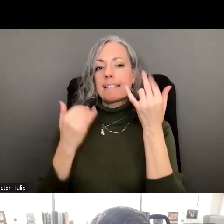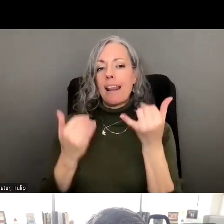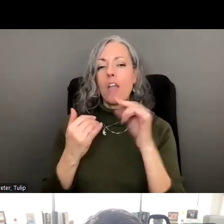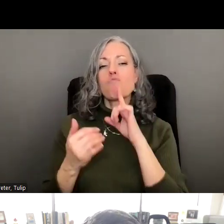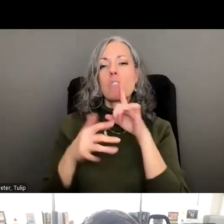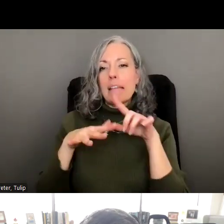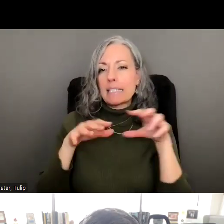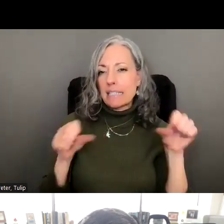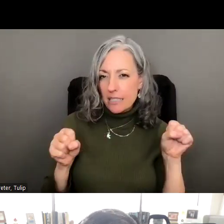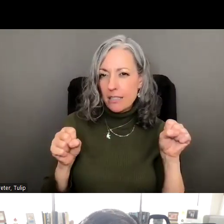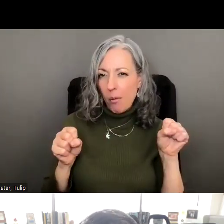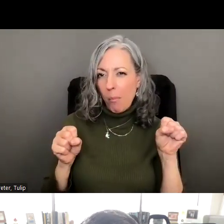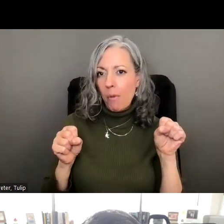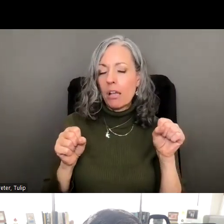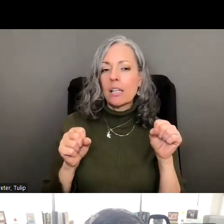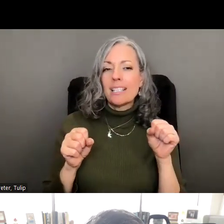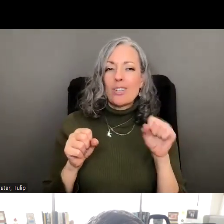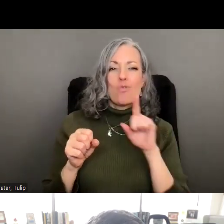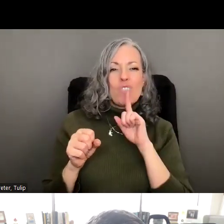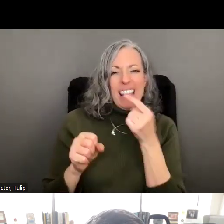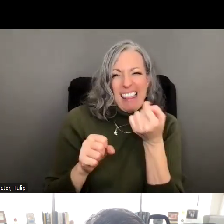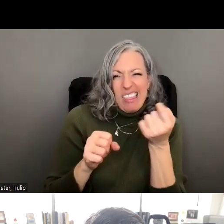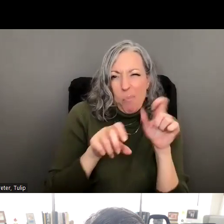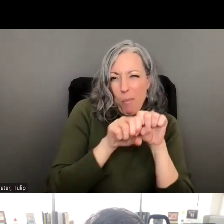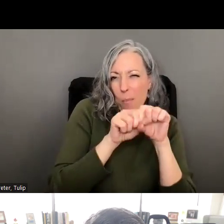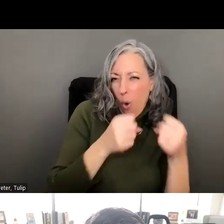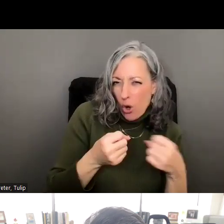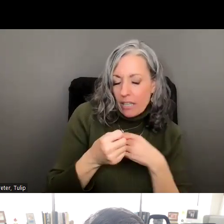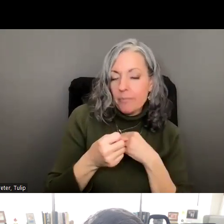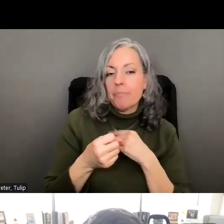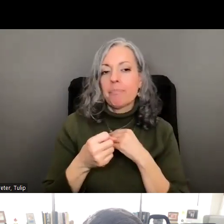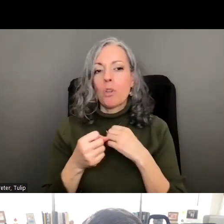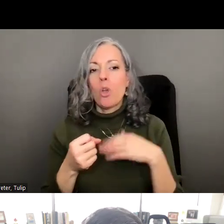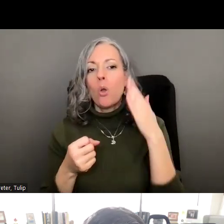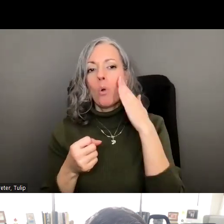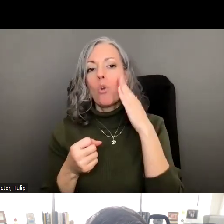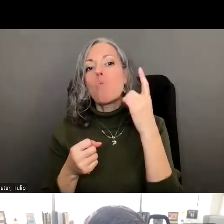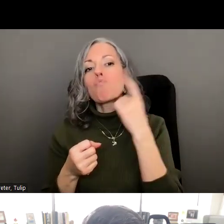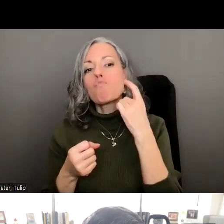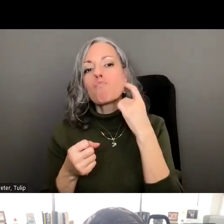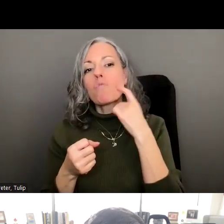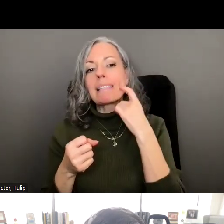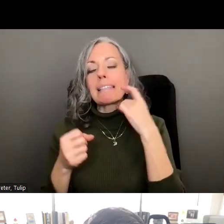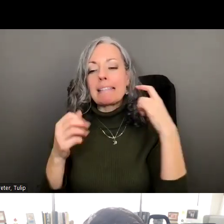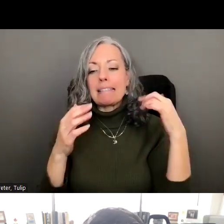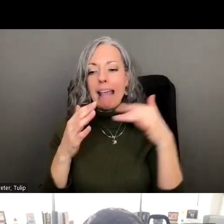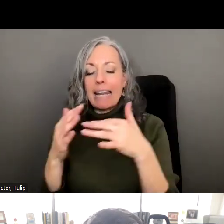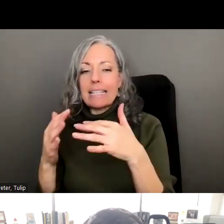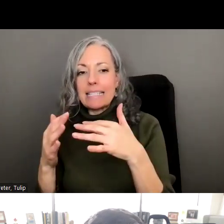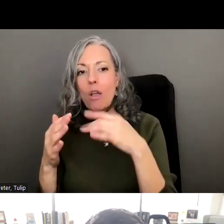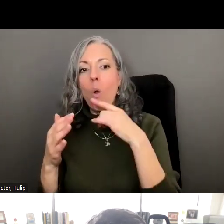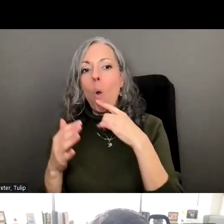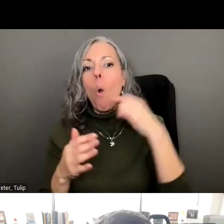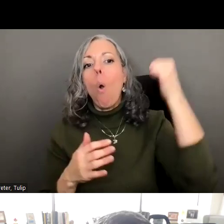that is fragmented and fractured. We know based on recent studies that older adult homelessness is on a